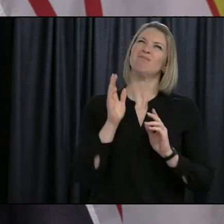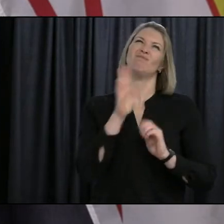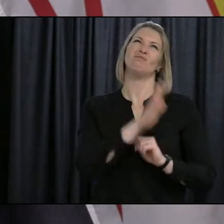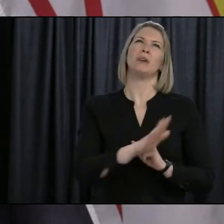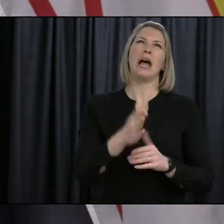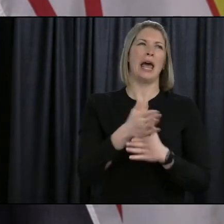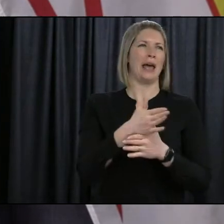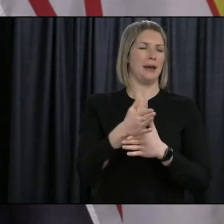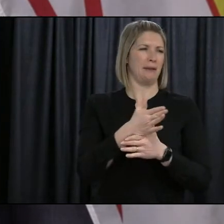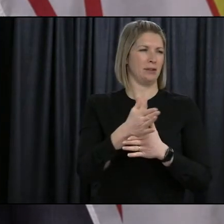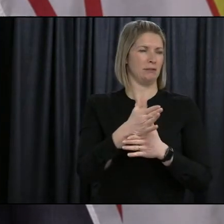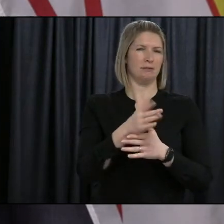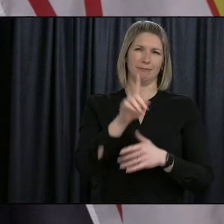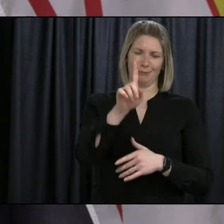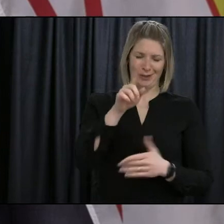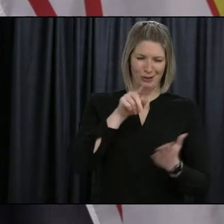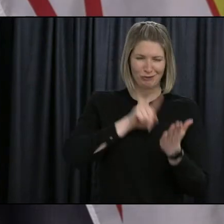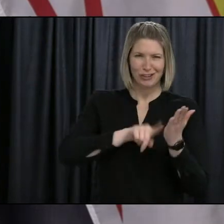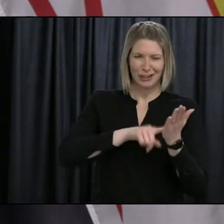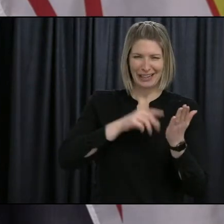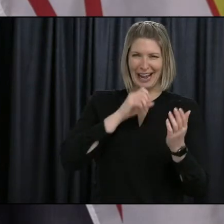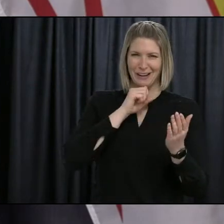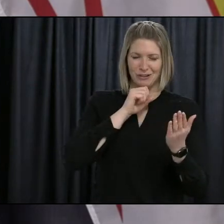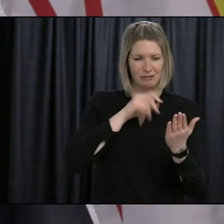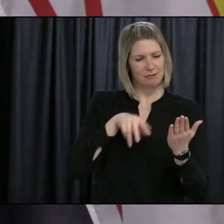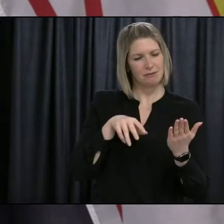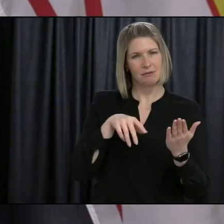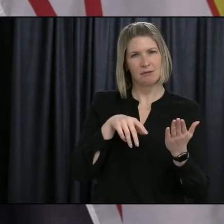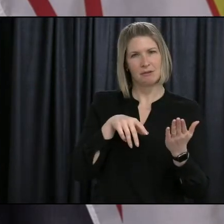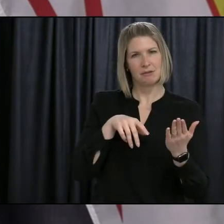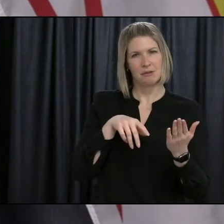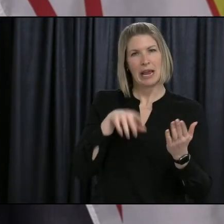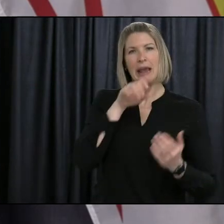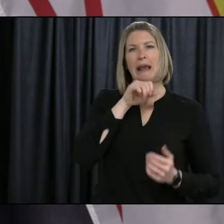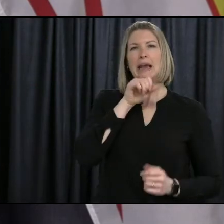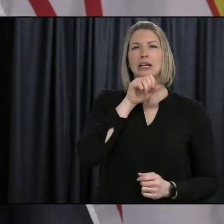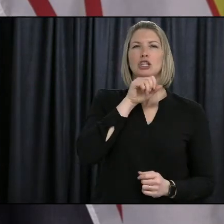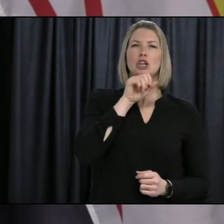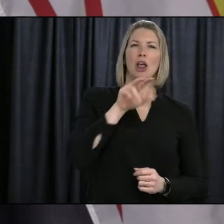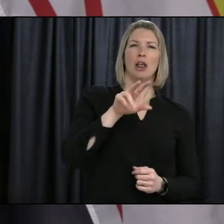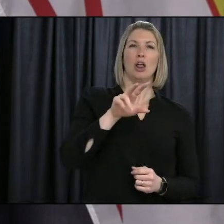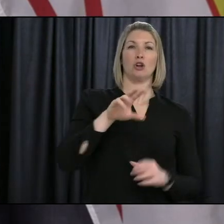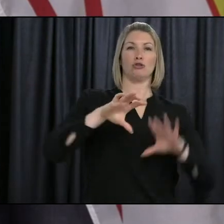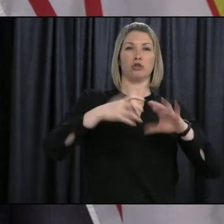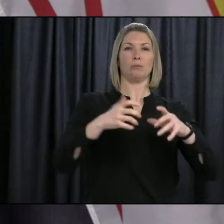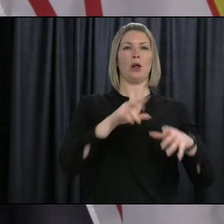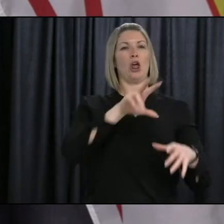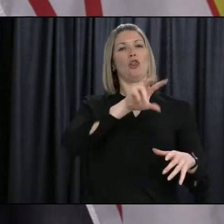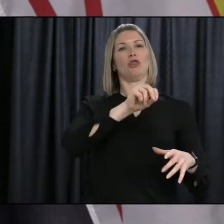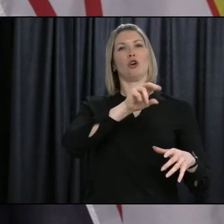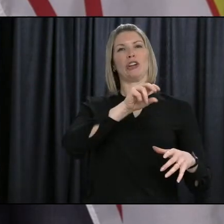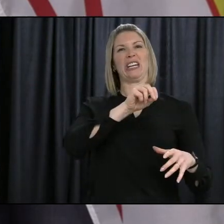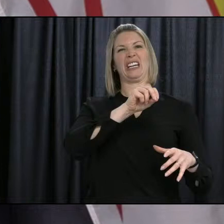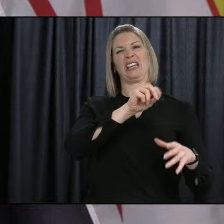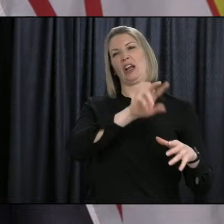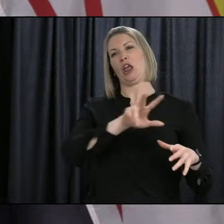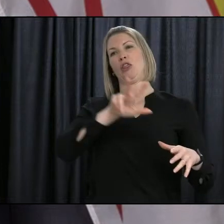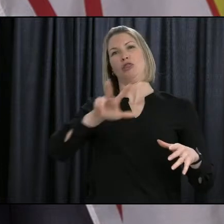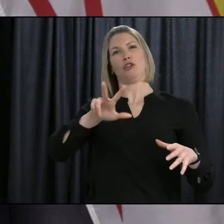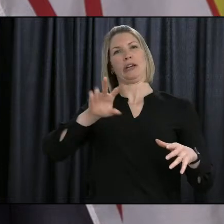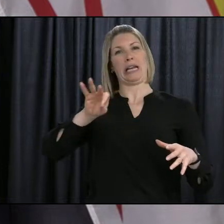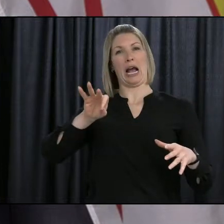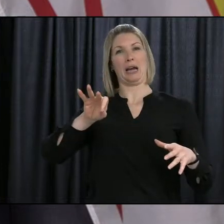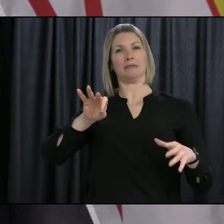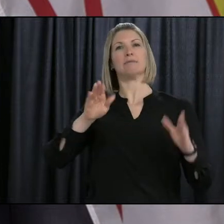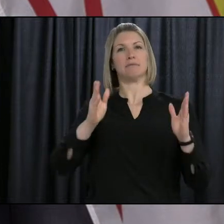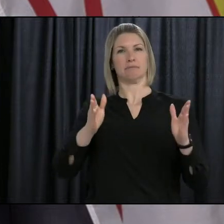up. Sorry, I put my glasses on here. Our average age has gone up to 32 years, and I think earlier on it was down around 20. So, and